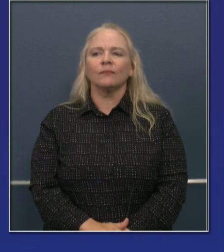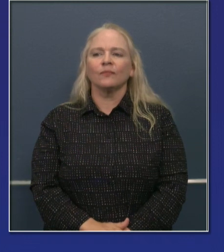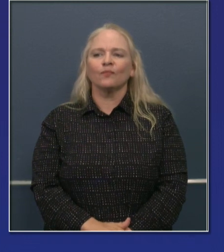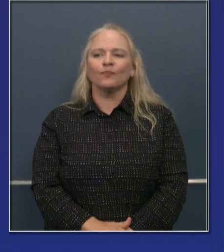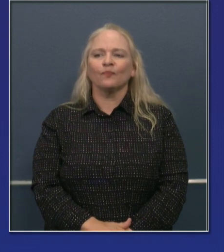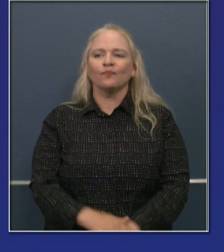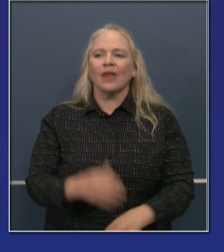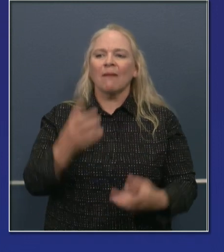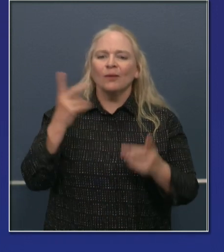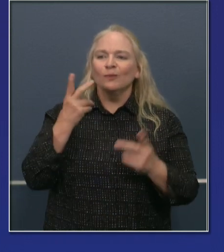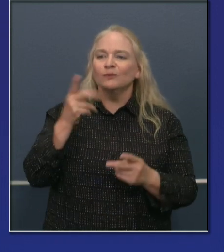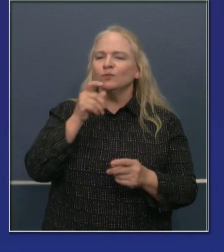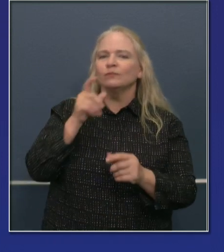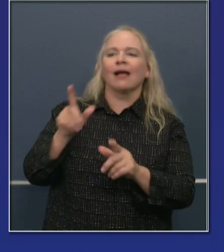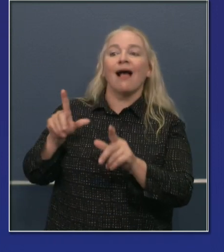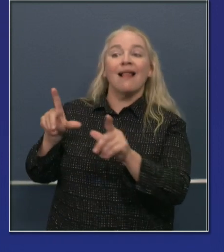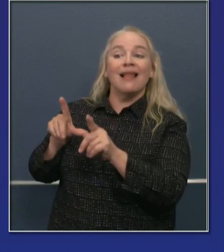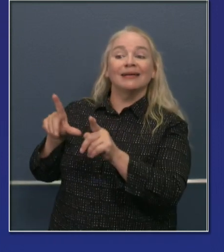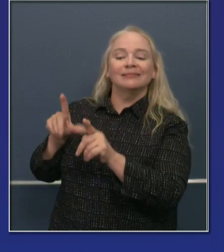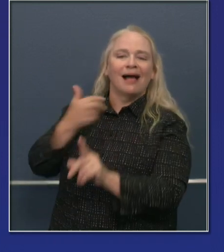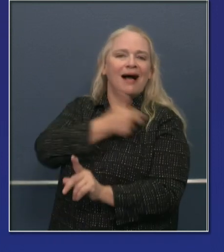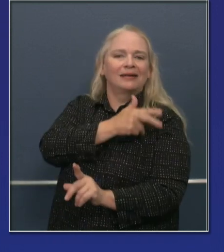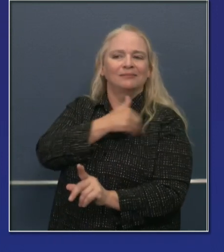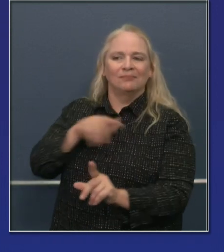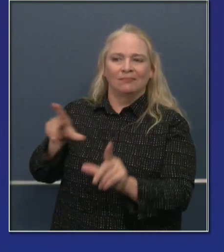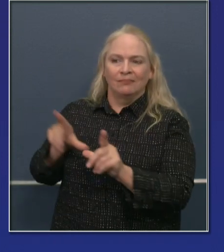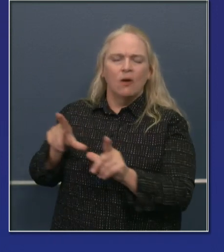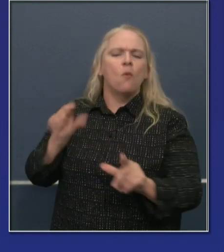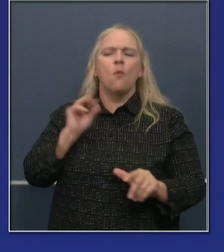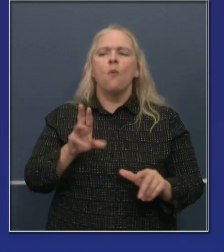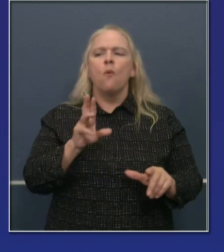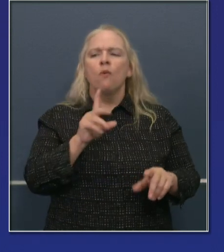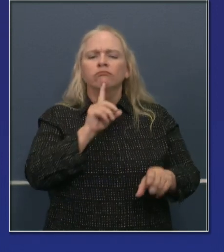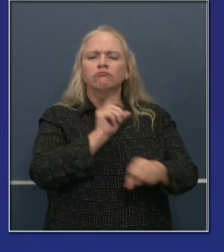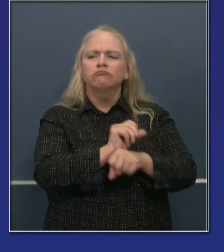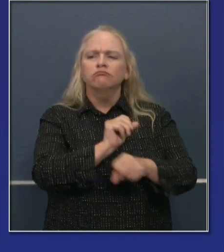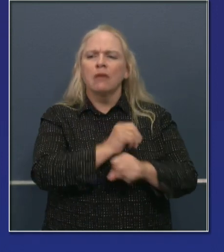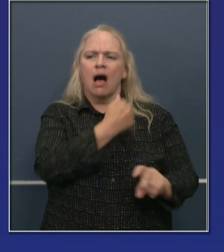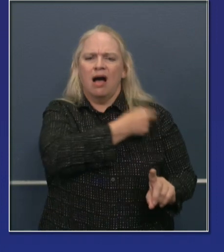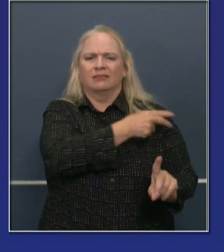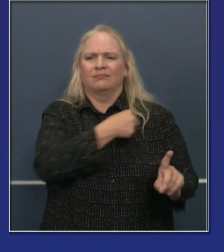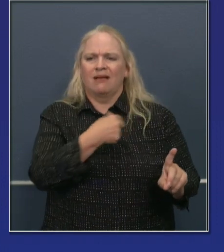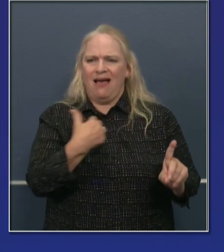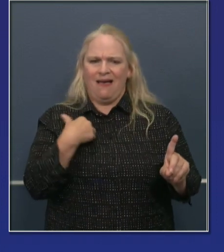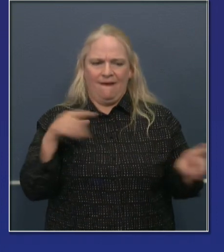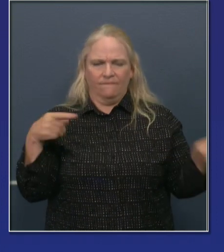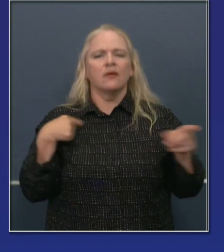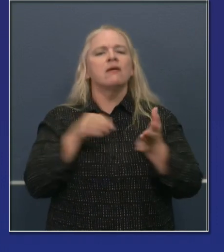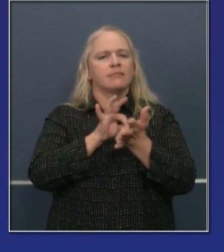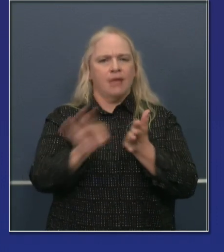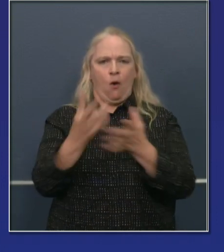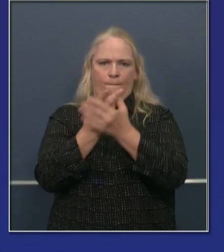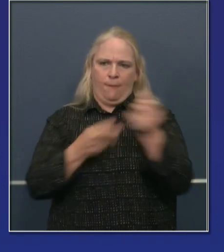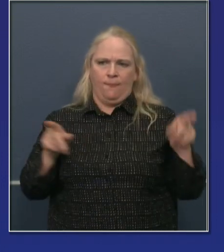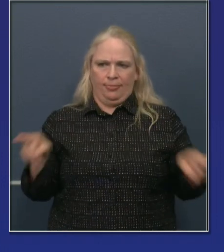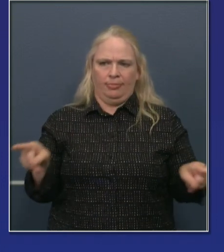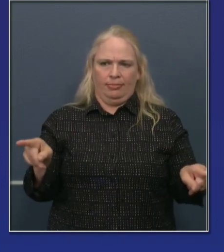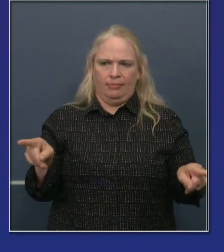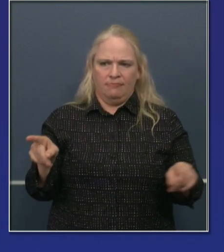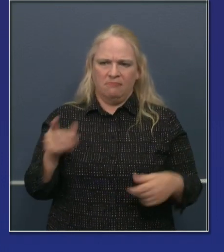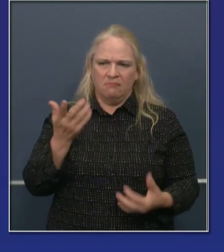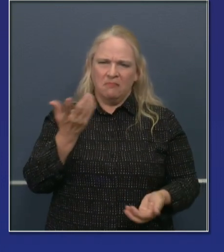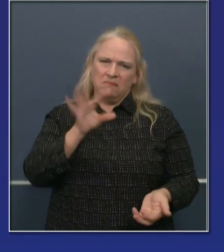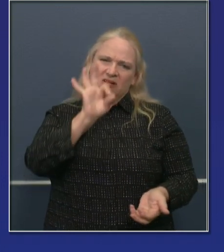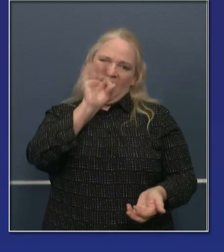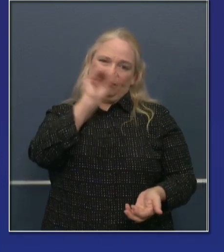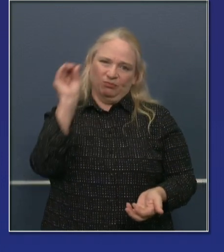licensed hospital beds in our healthcare system. So we round up to 9%. Last week, at this